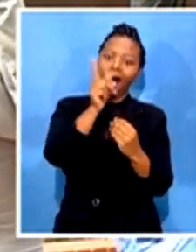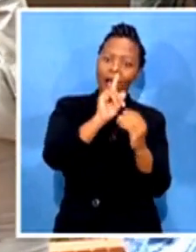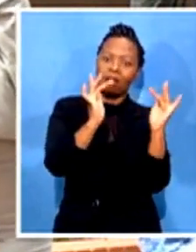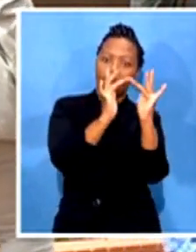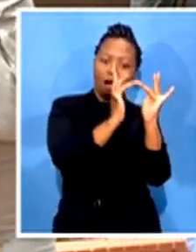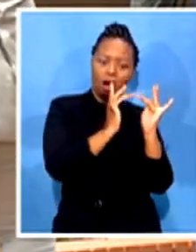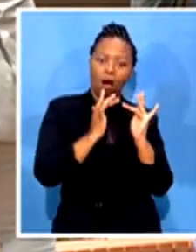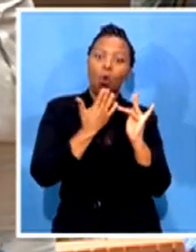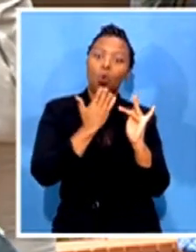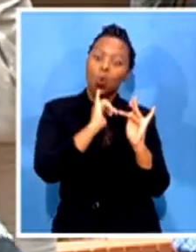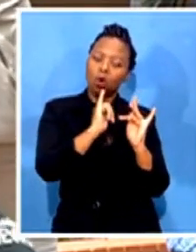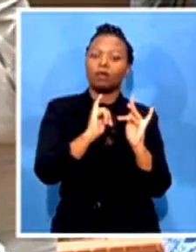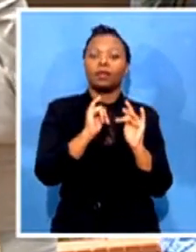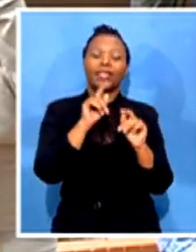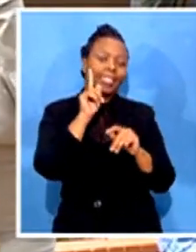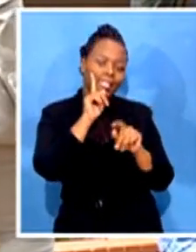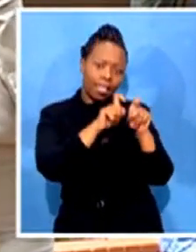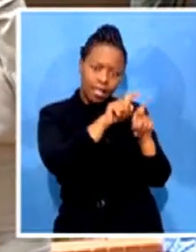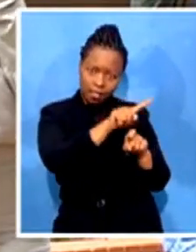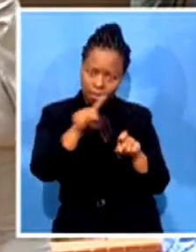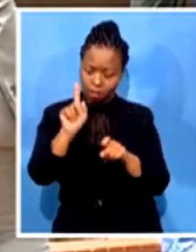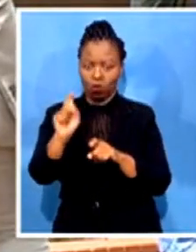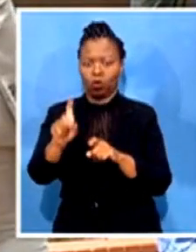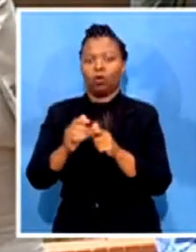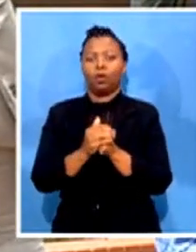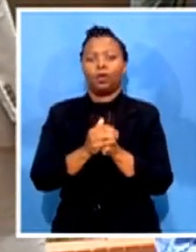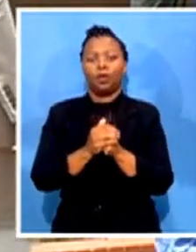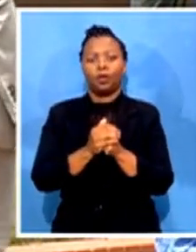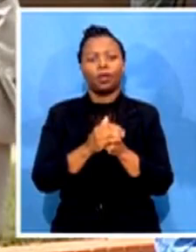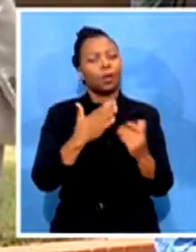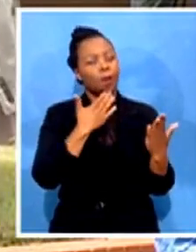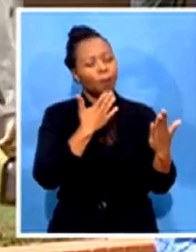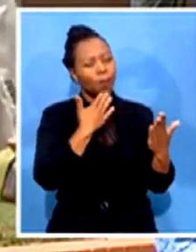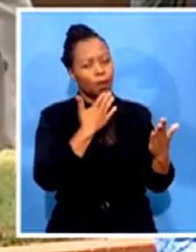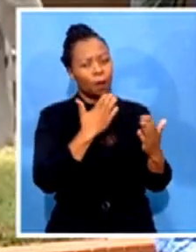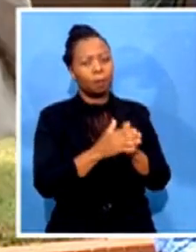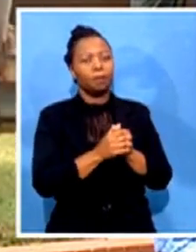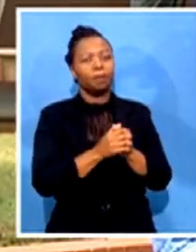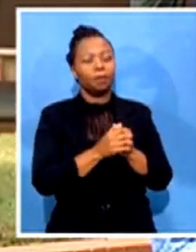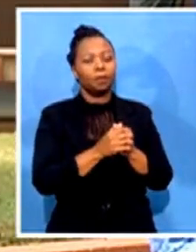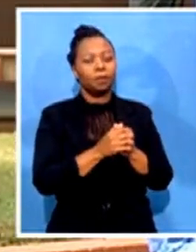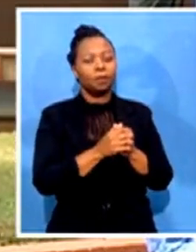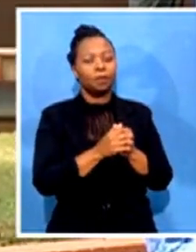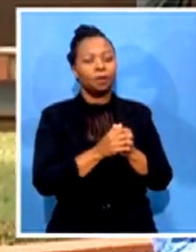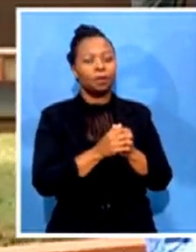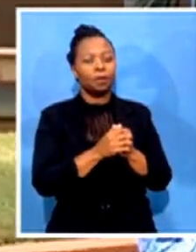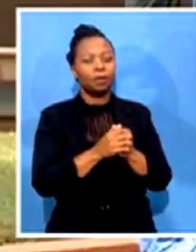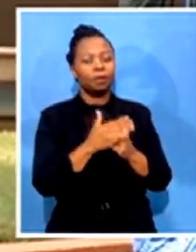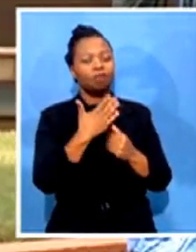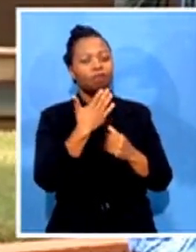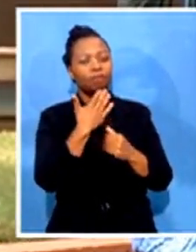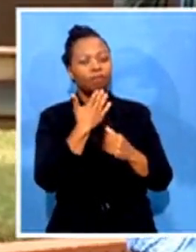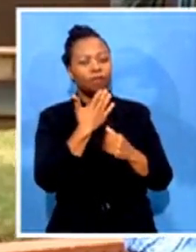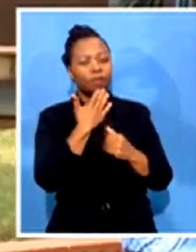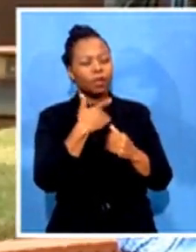still on the follow-up. Last one. Yes, Okay, the last one. Okay. Premier, still on that one. We've had some field hospitals like the Royal